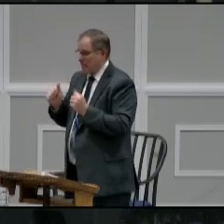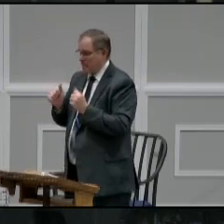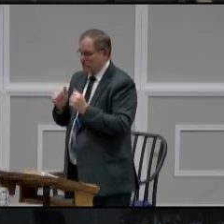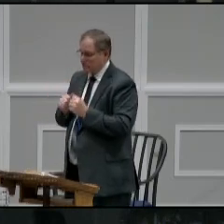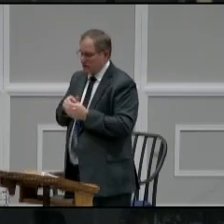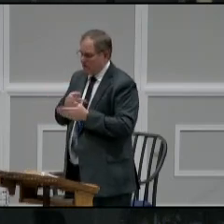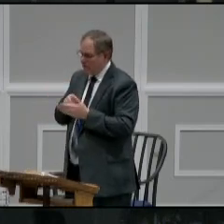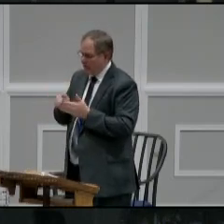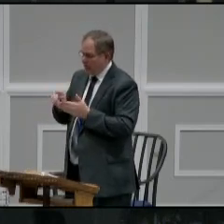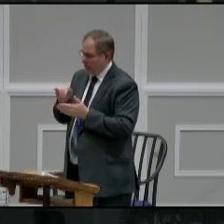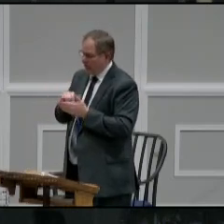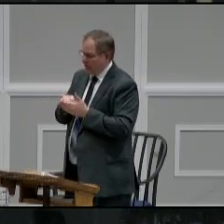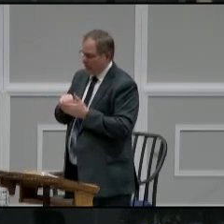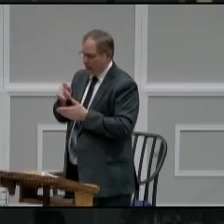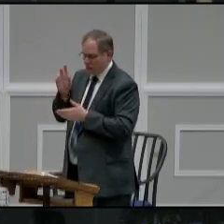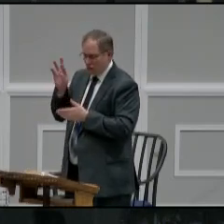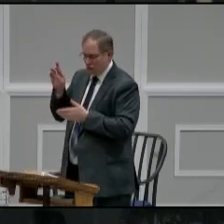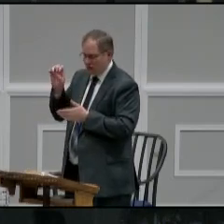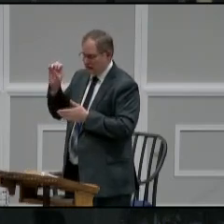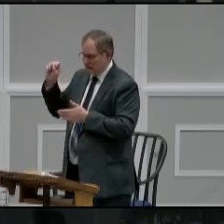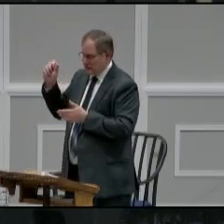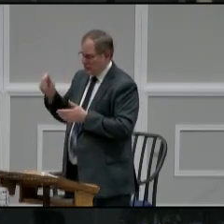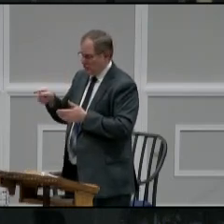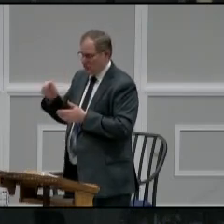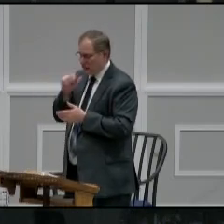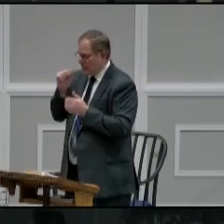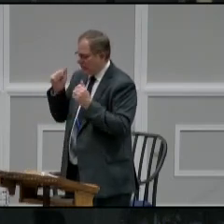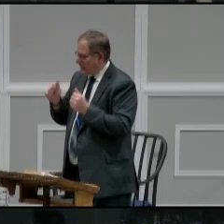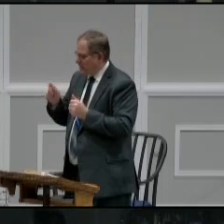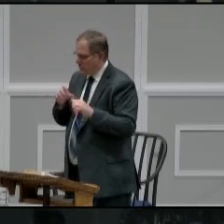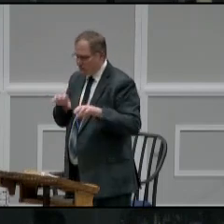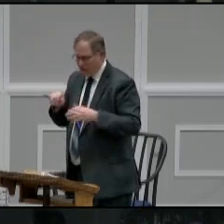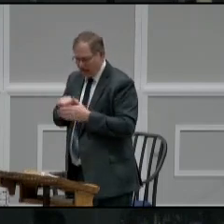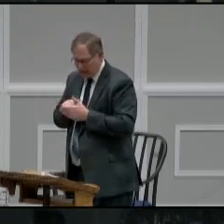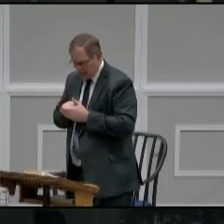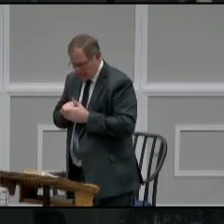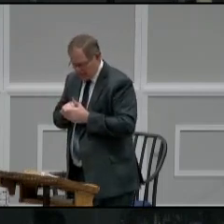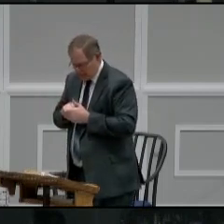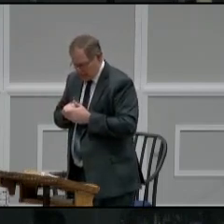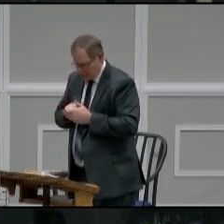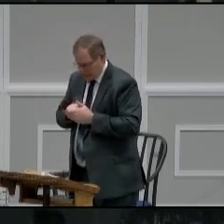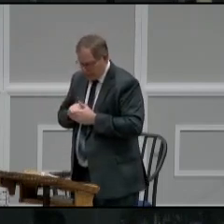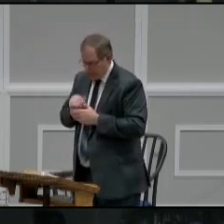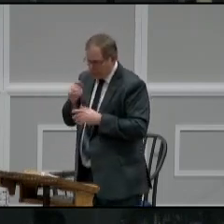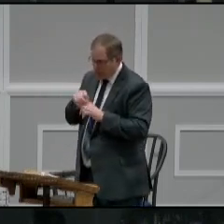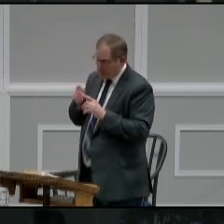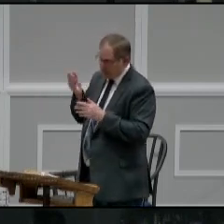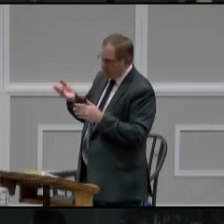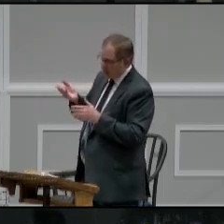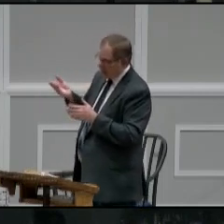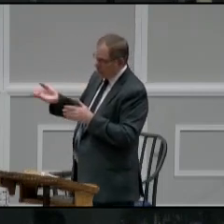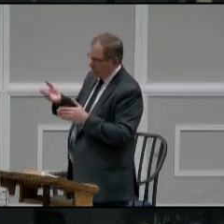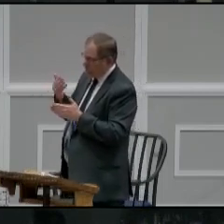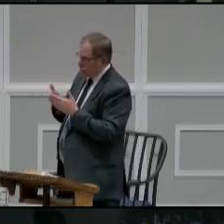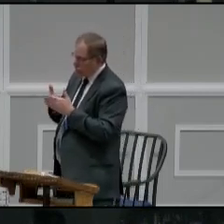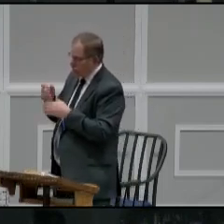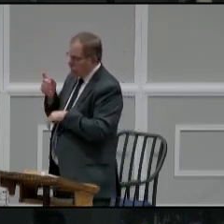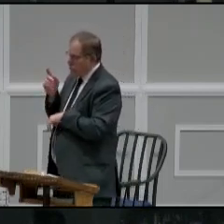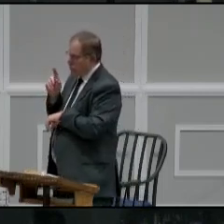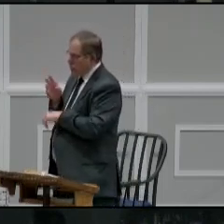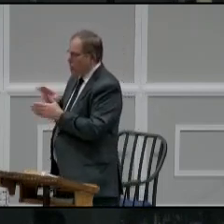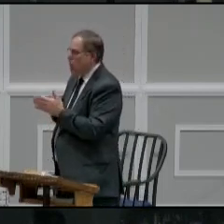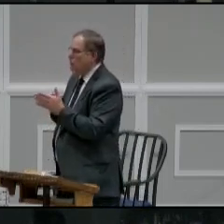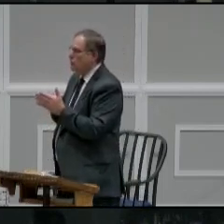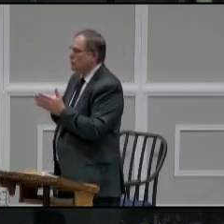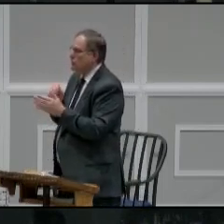to take the risk. We can't do it. But I want to leave you on a good note. The conquering of idolatry, fifth and